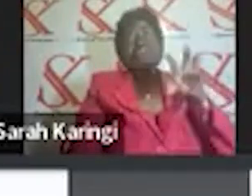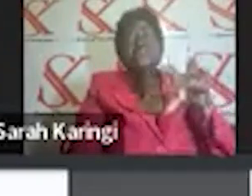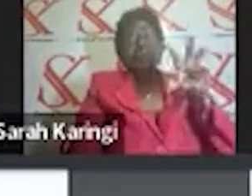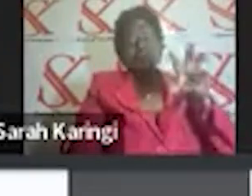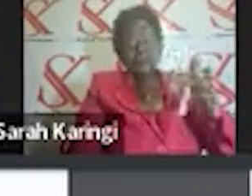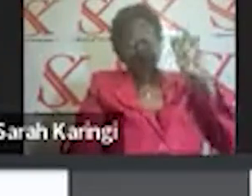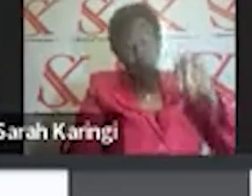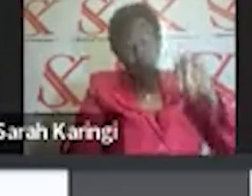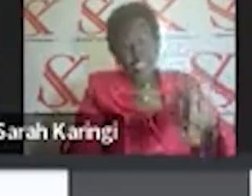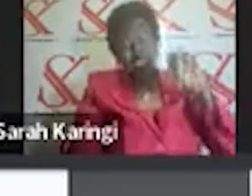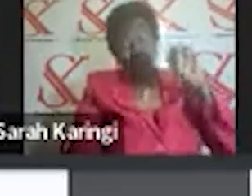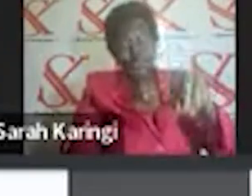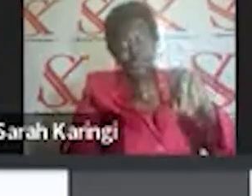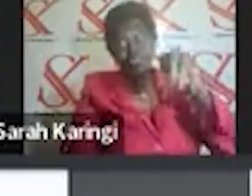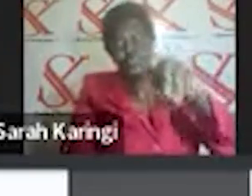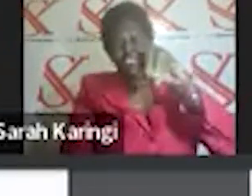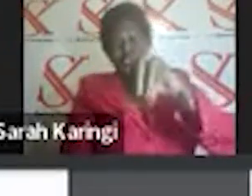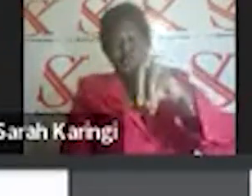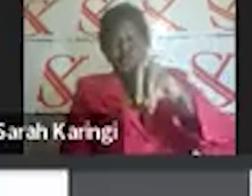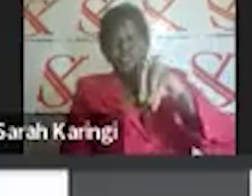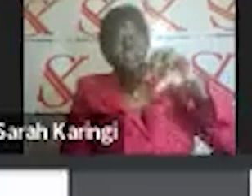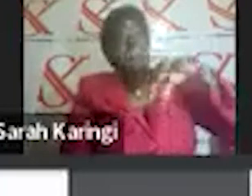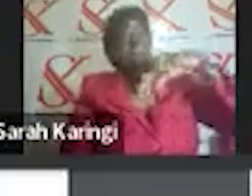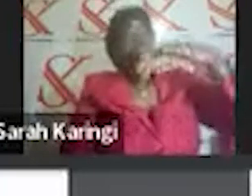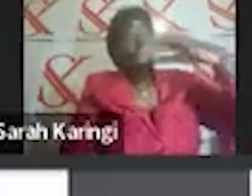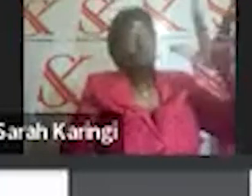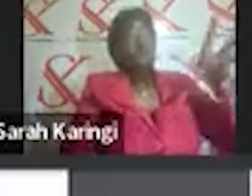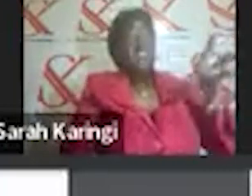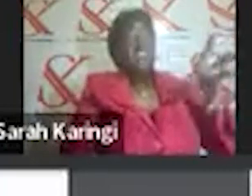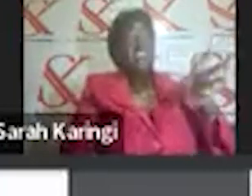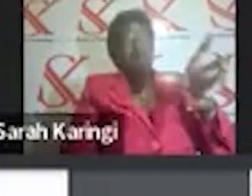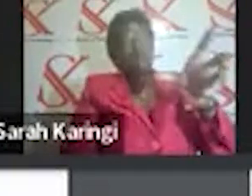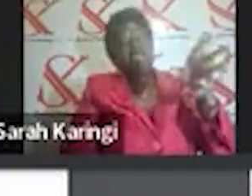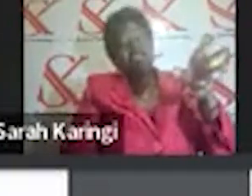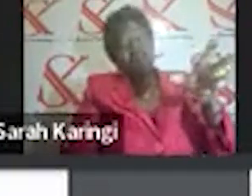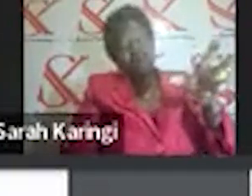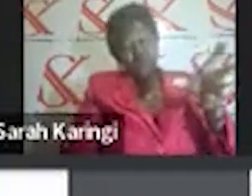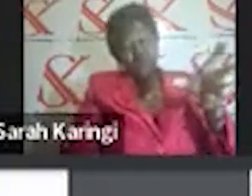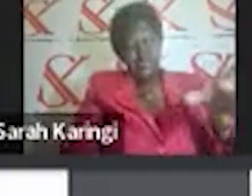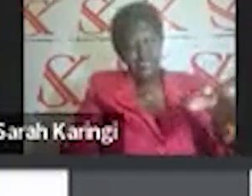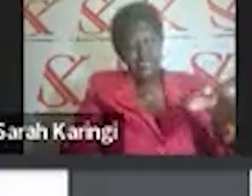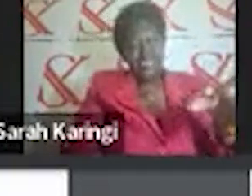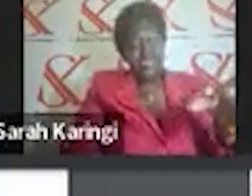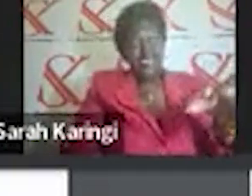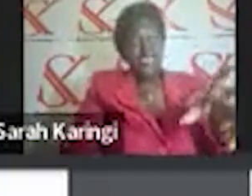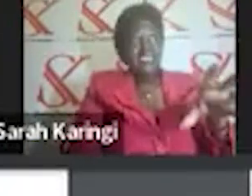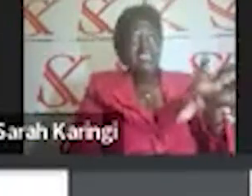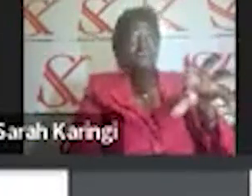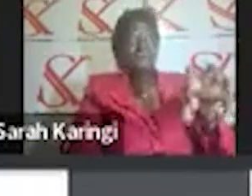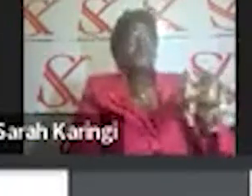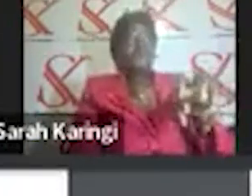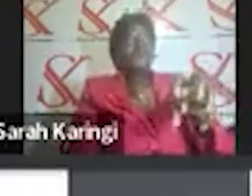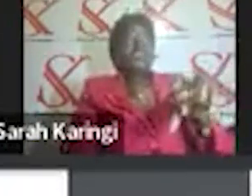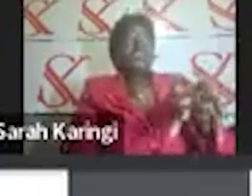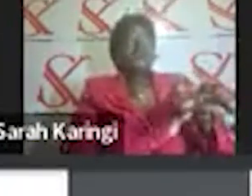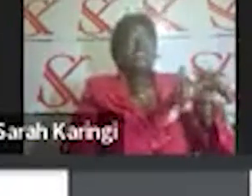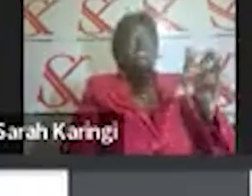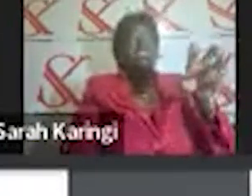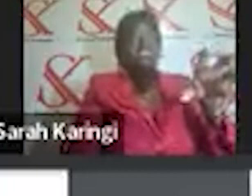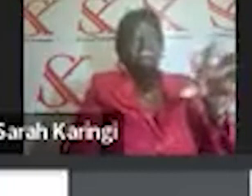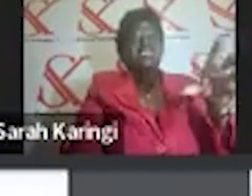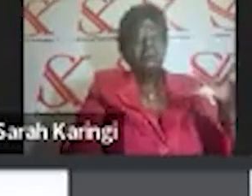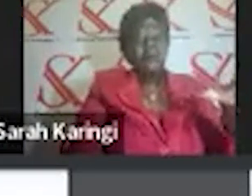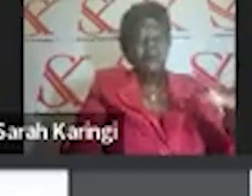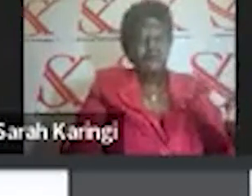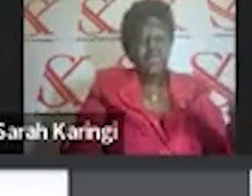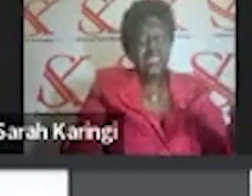be the people to talk and talk and talk and talk. They don't want to learn about other people's businesses. They don't want to learn about the